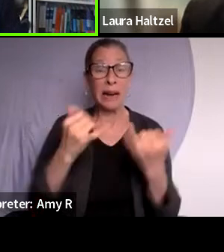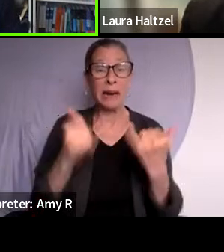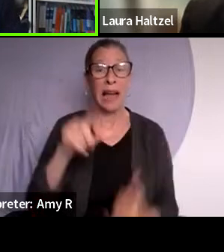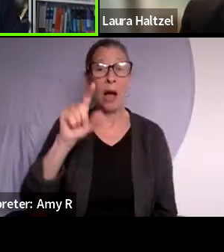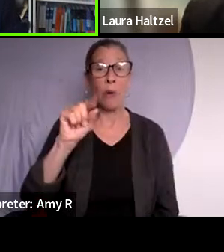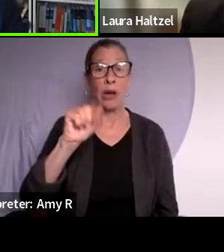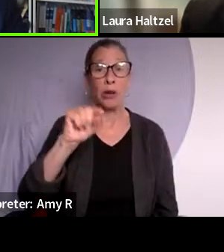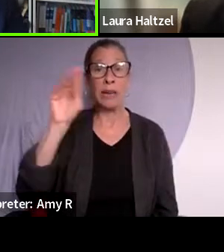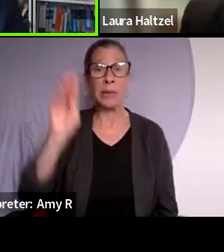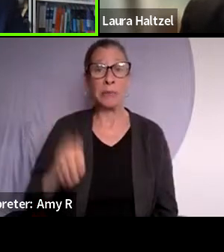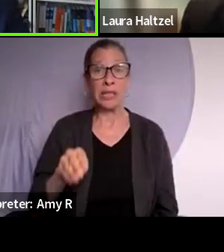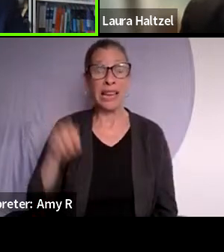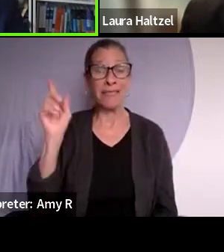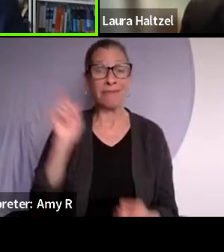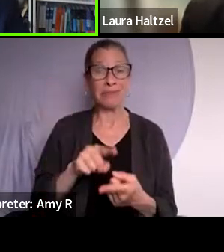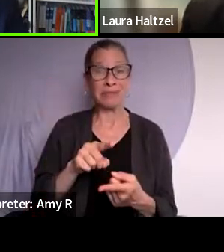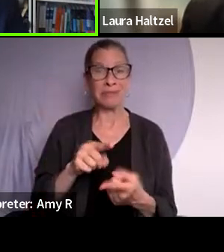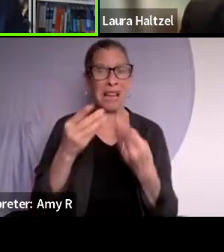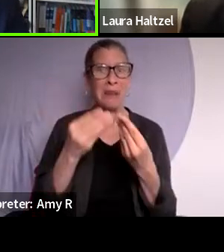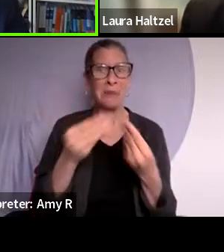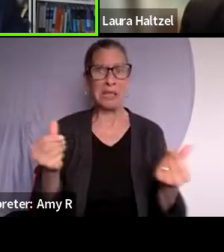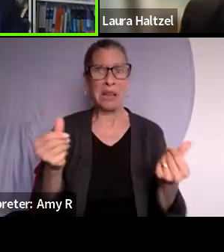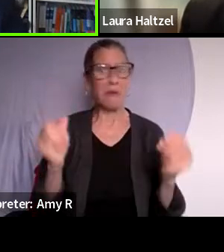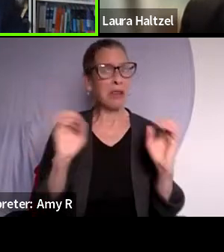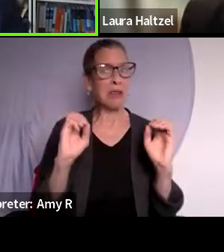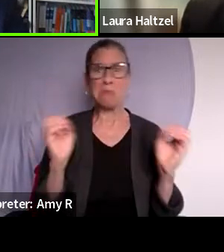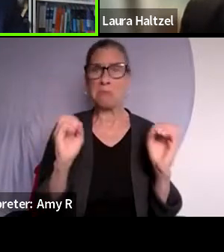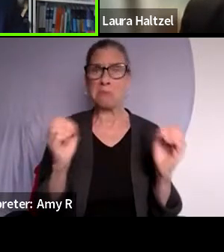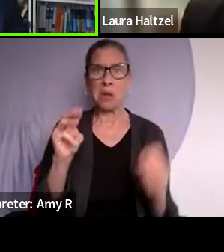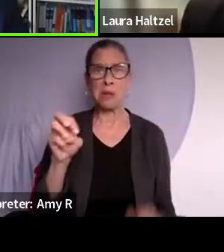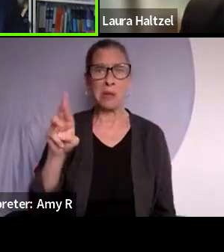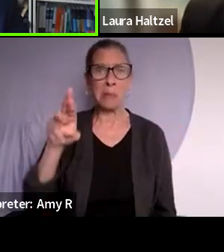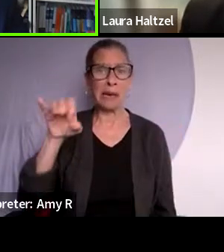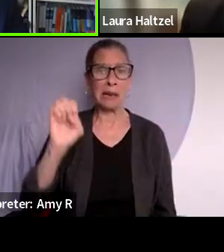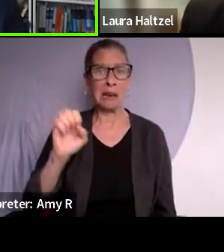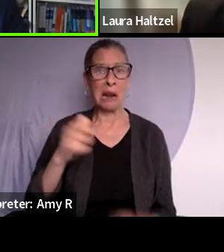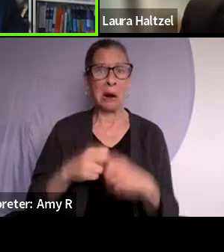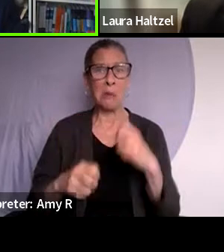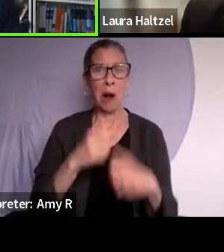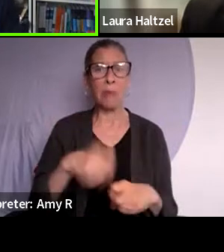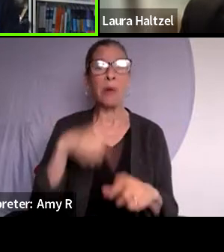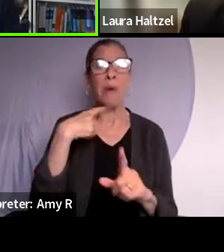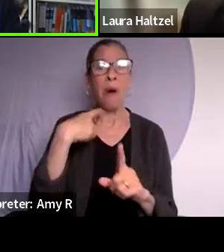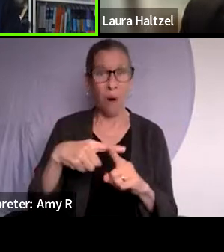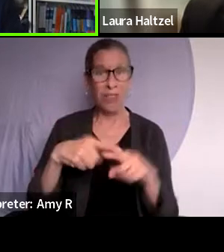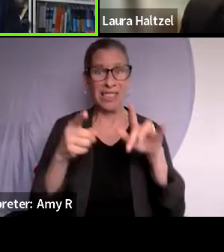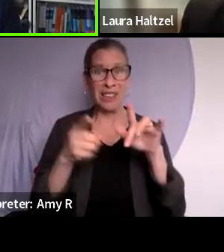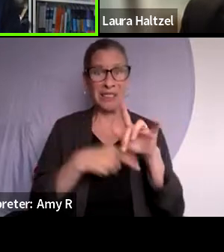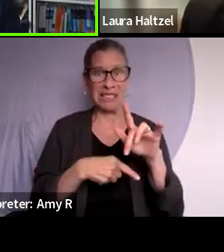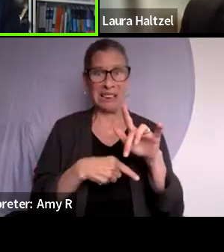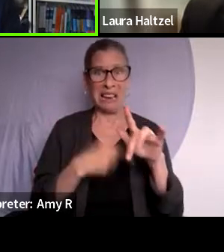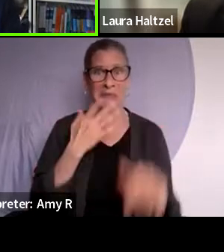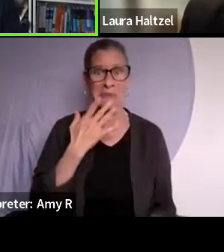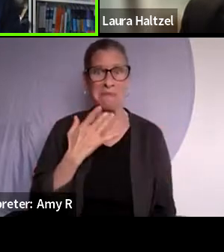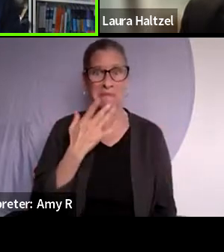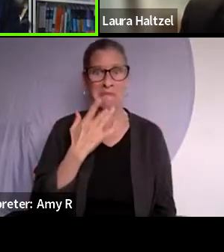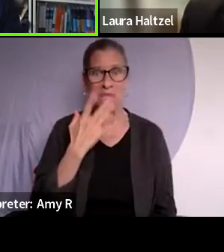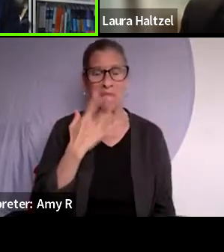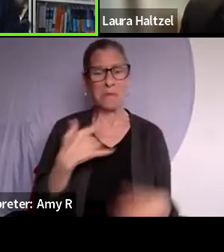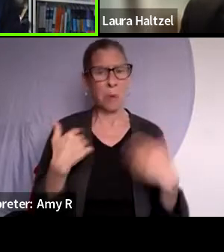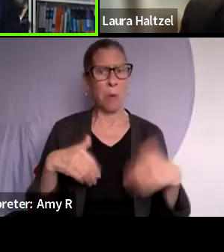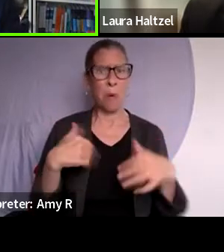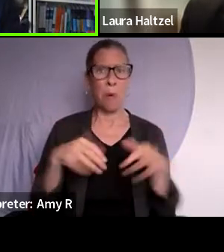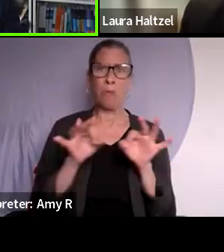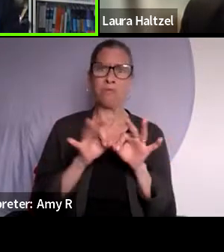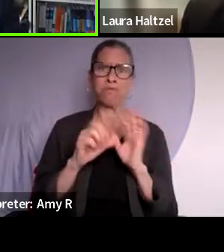payroll tax rate, and we're not even solving the Medicare problem yet, which also has a funding gap. So it's significant. And I think one of the things I